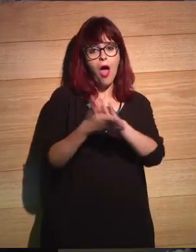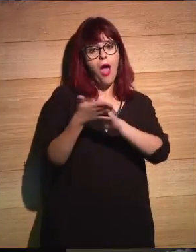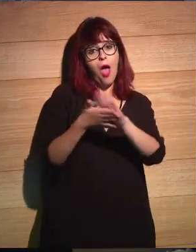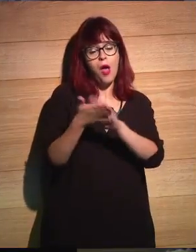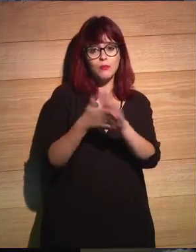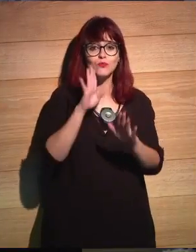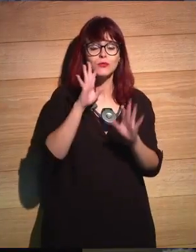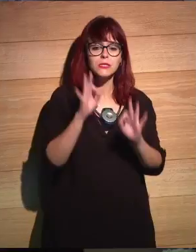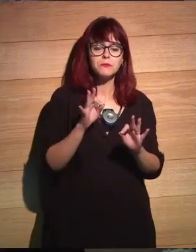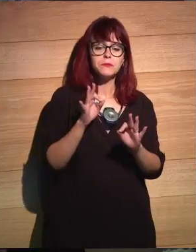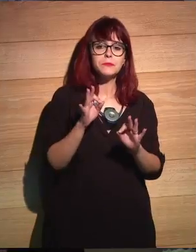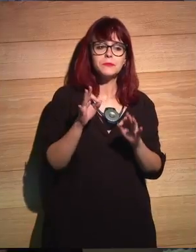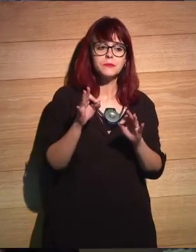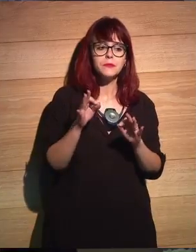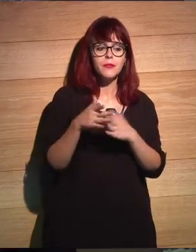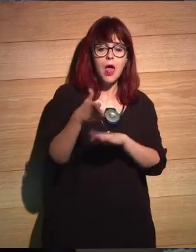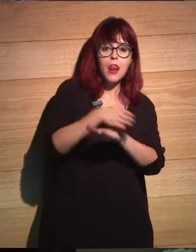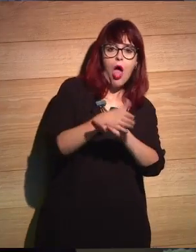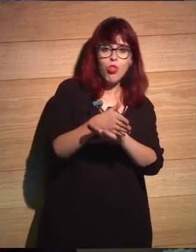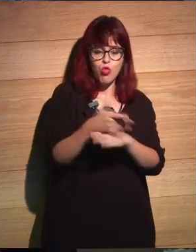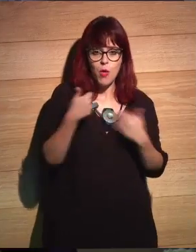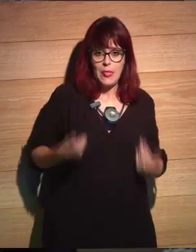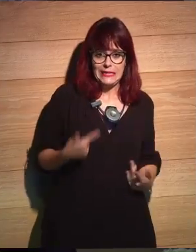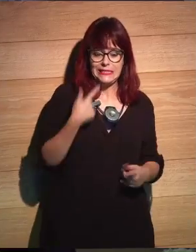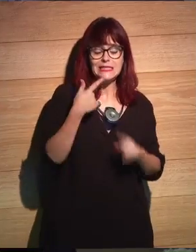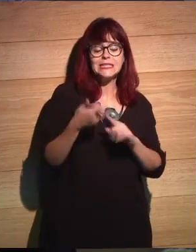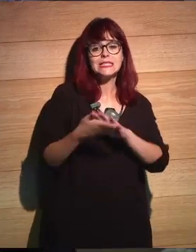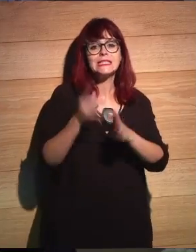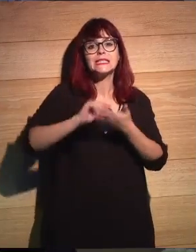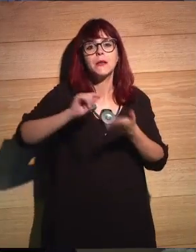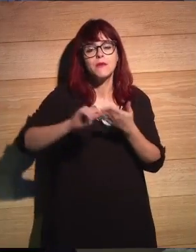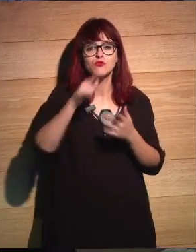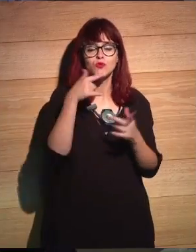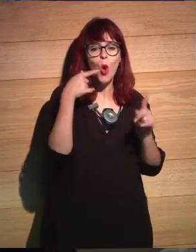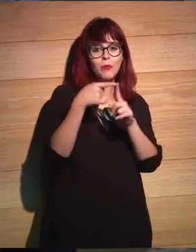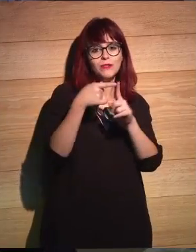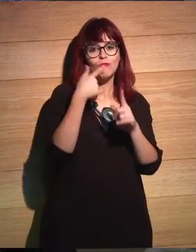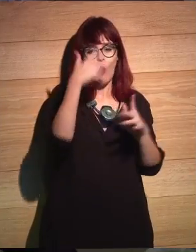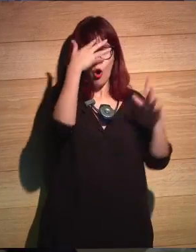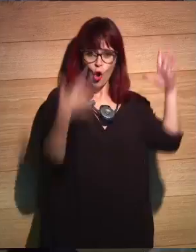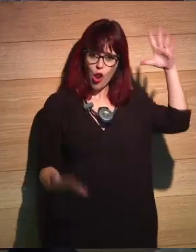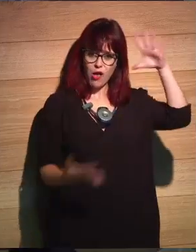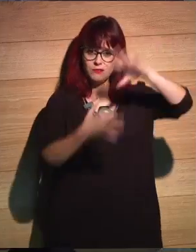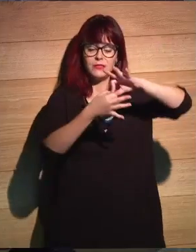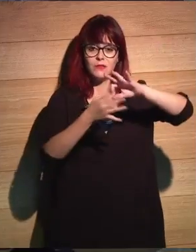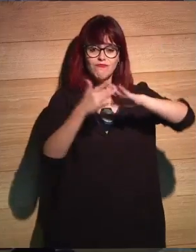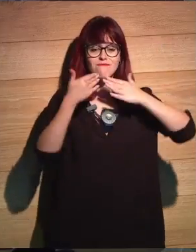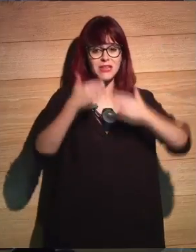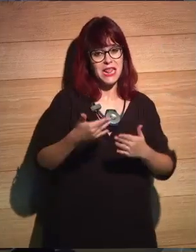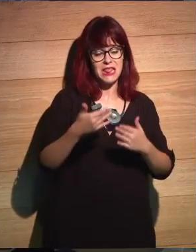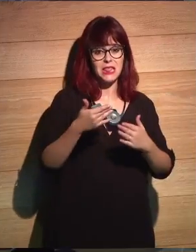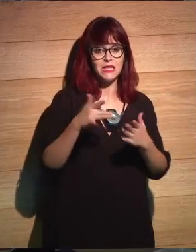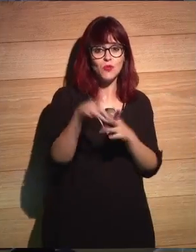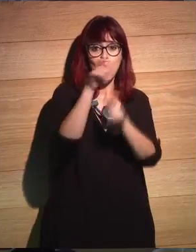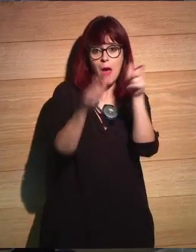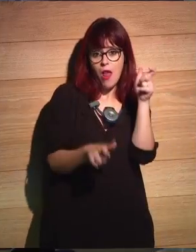Now we are talking about taking sides, or writing from one side or the other, and how to connect